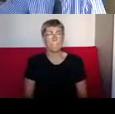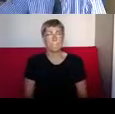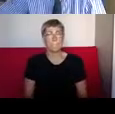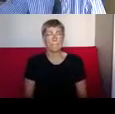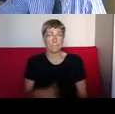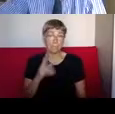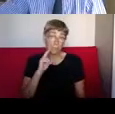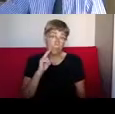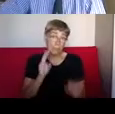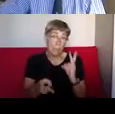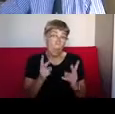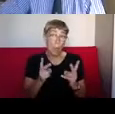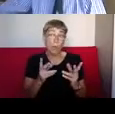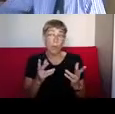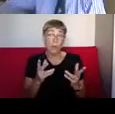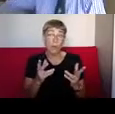again.